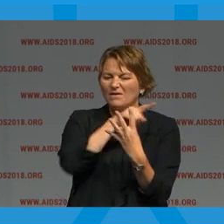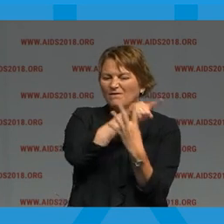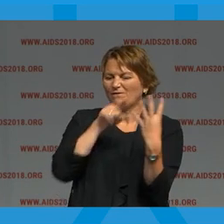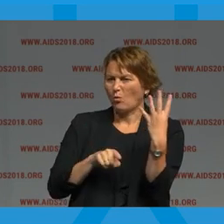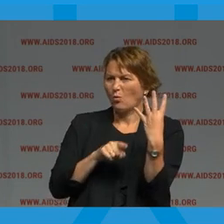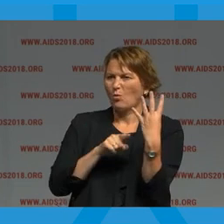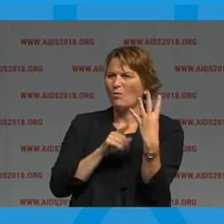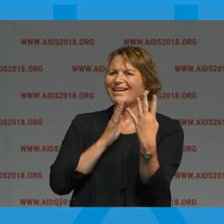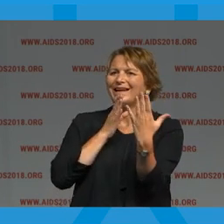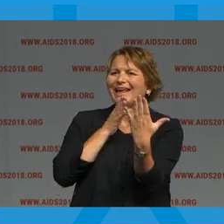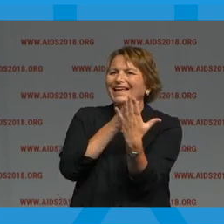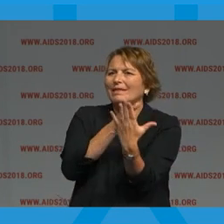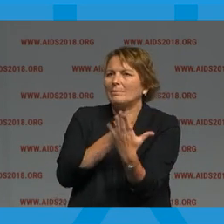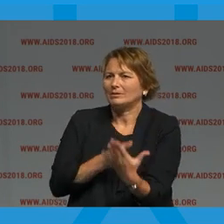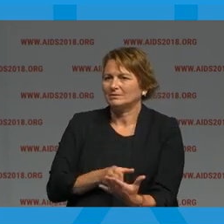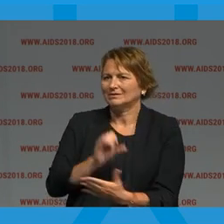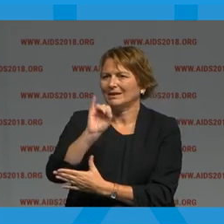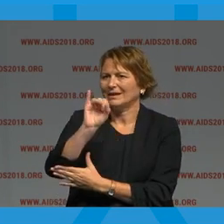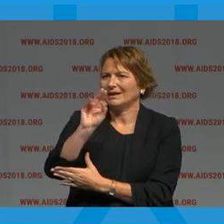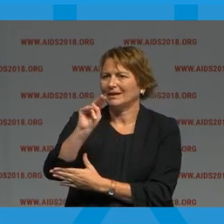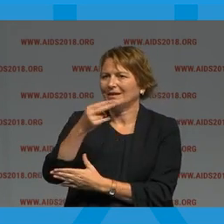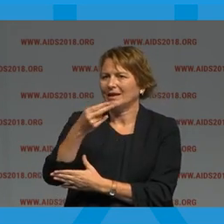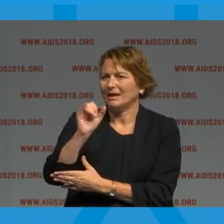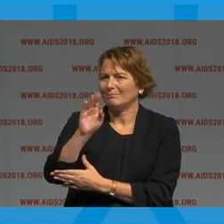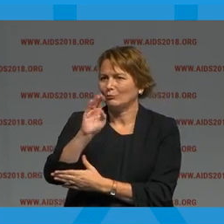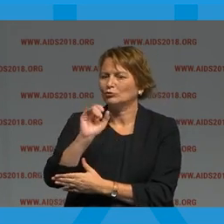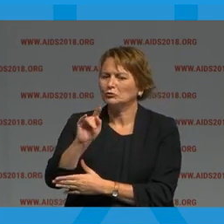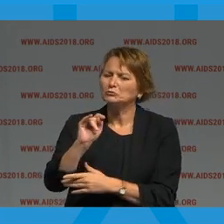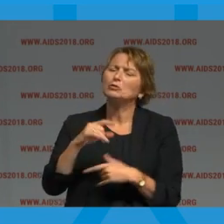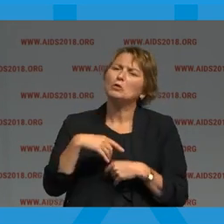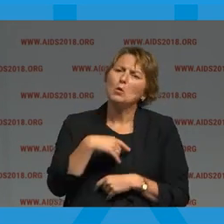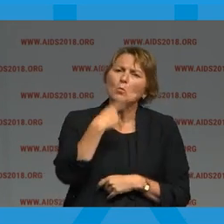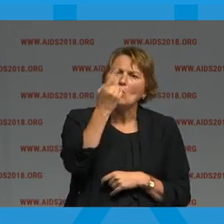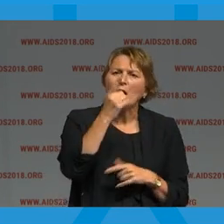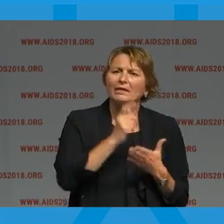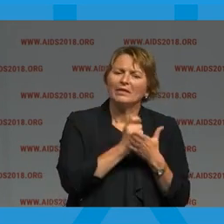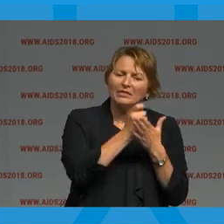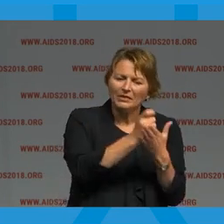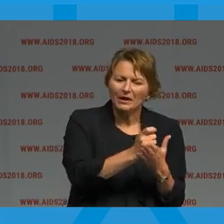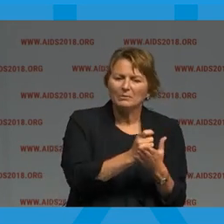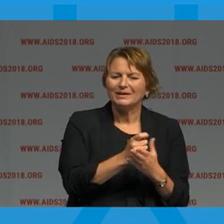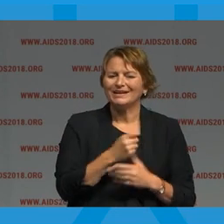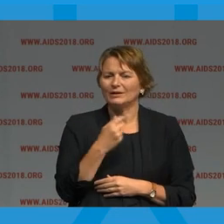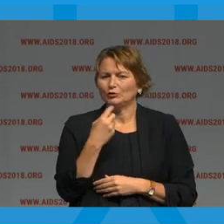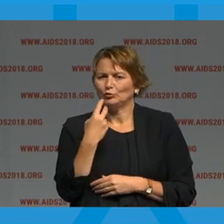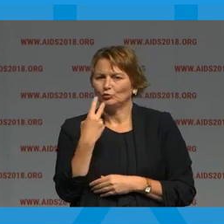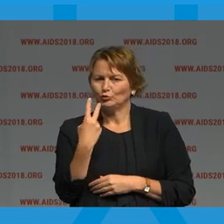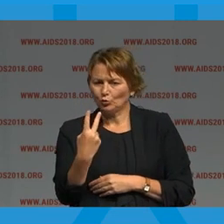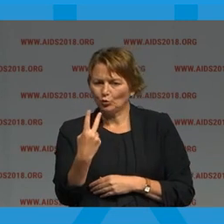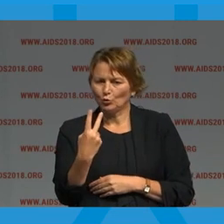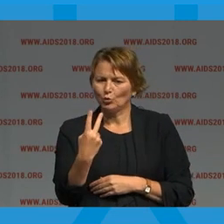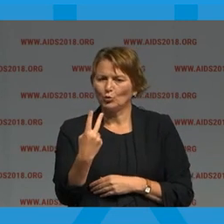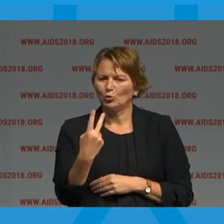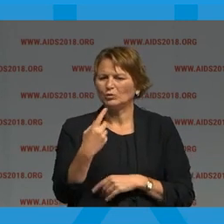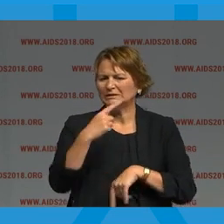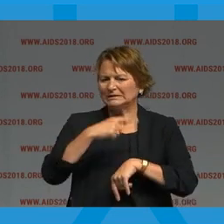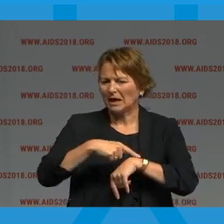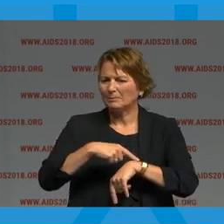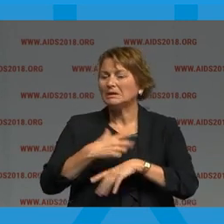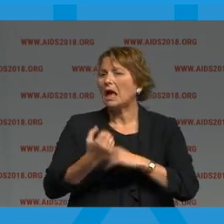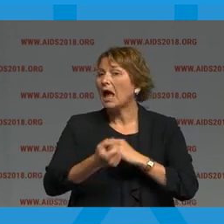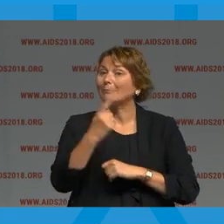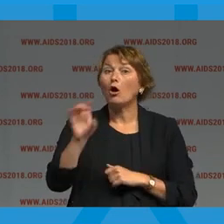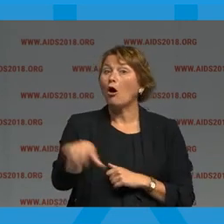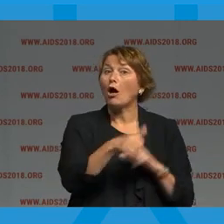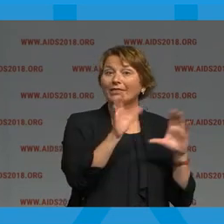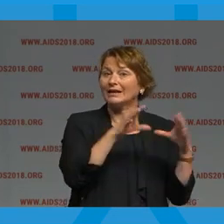inhibitors with a potency in monotherapy of about 2 logs that has not been matched by any other